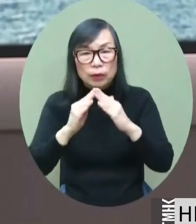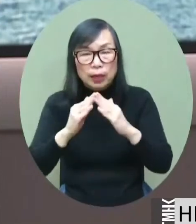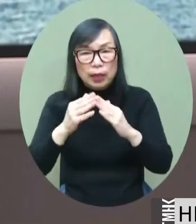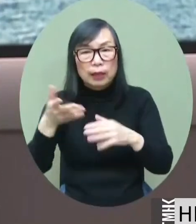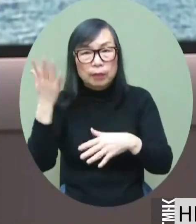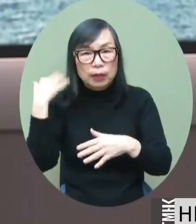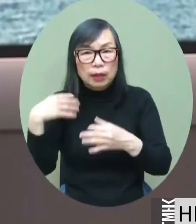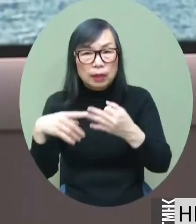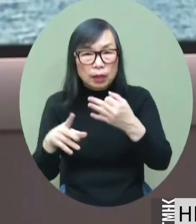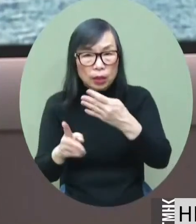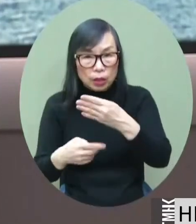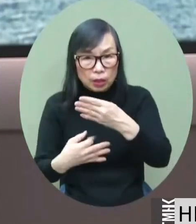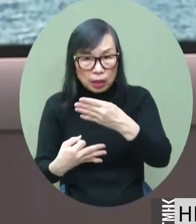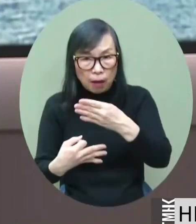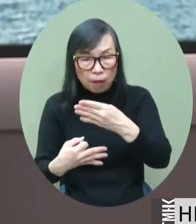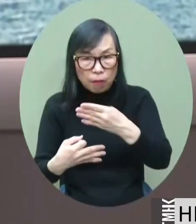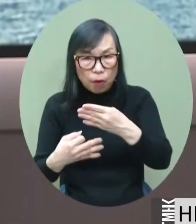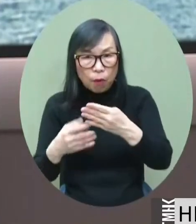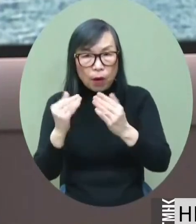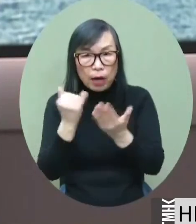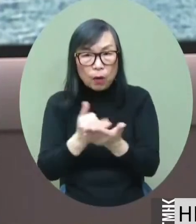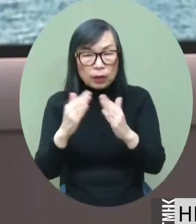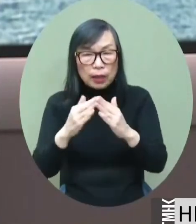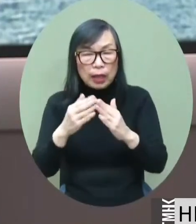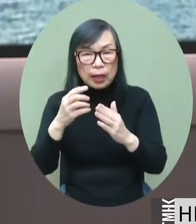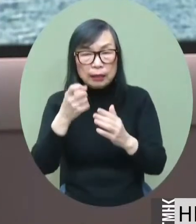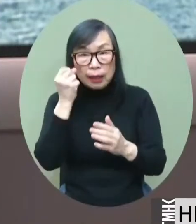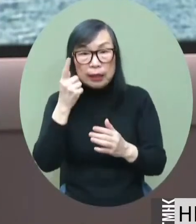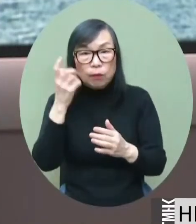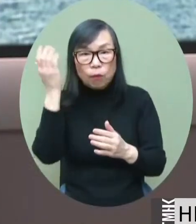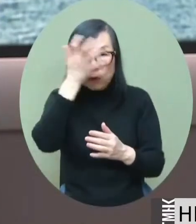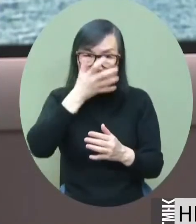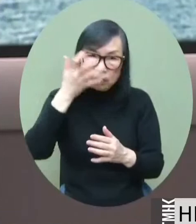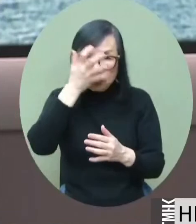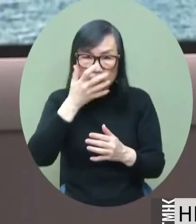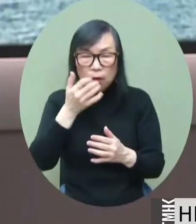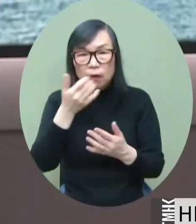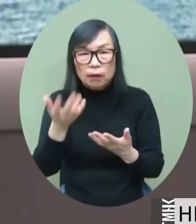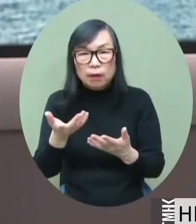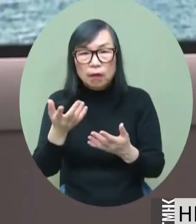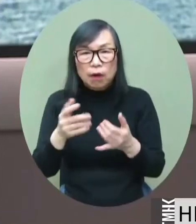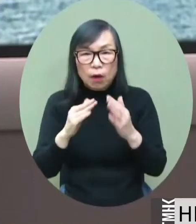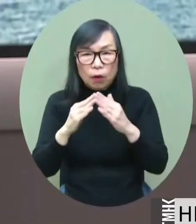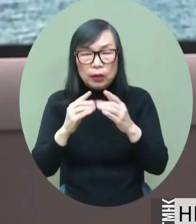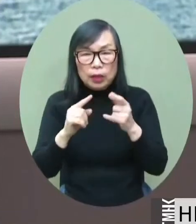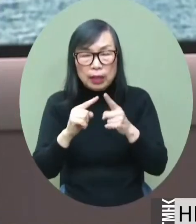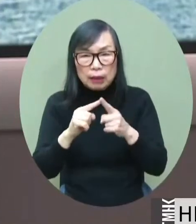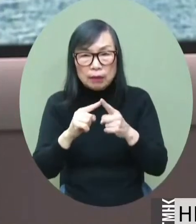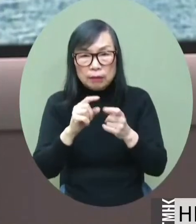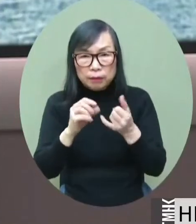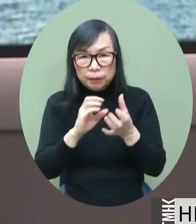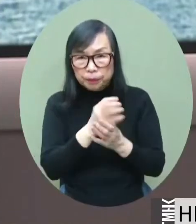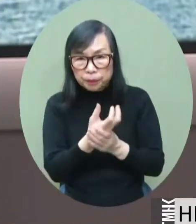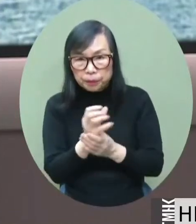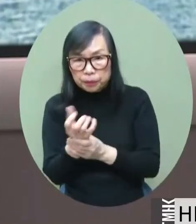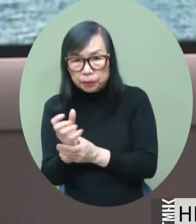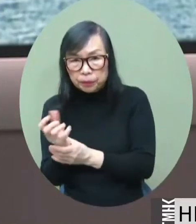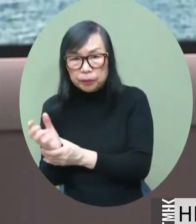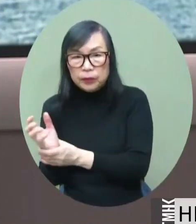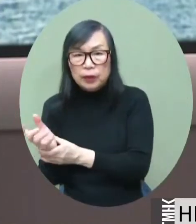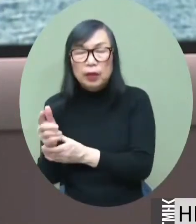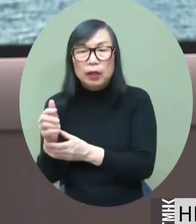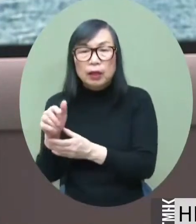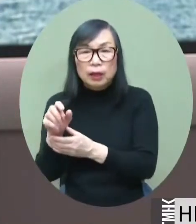discharged. And on the 3rd of April, he suddenly fainted at home. The family members called the